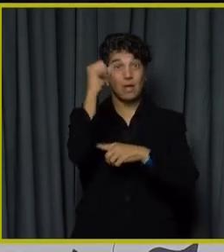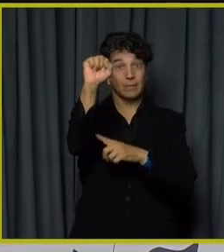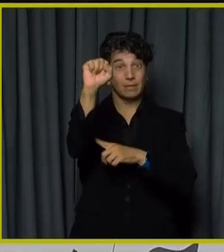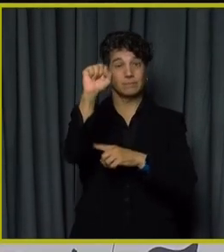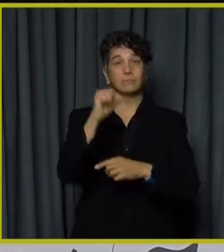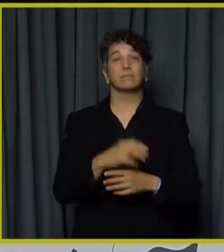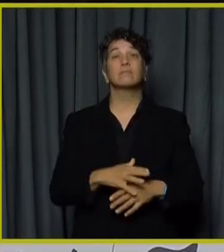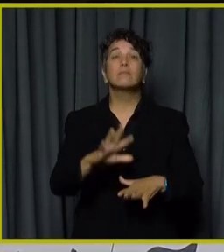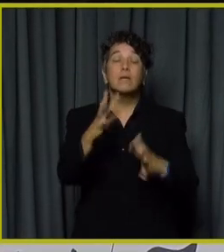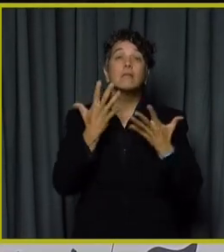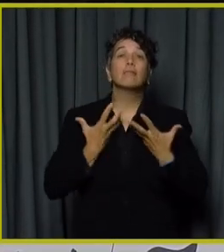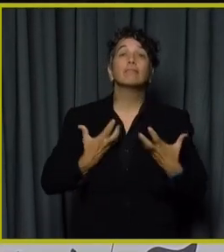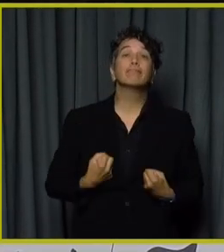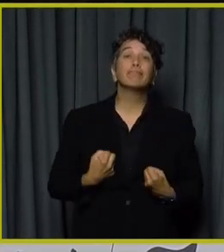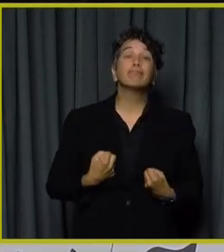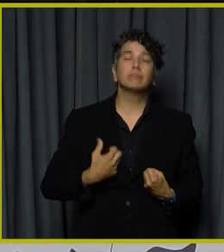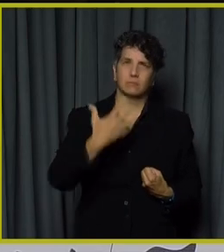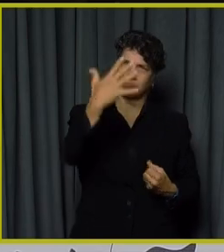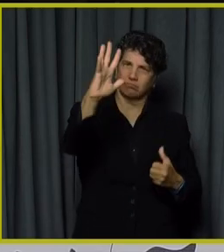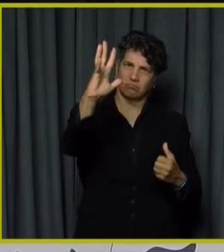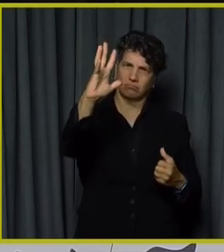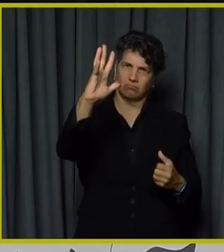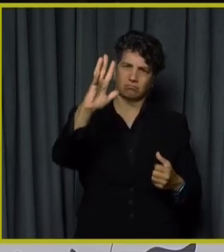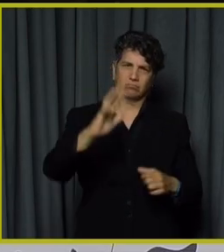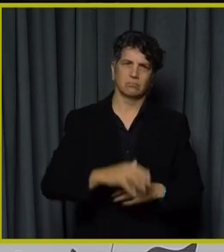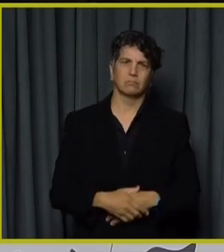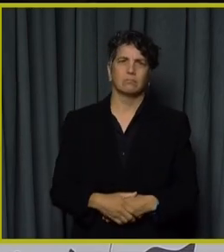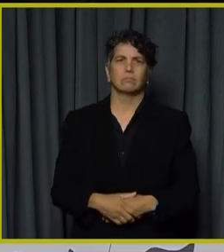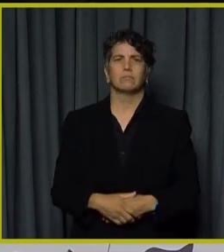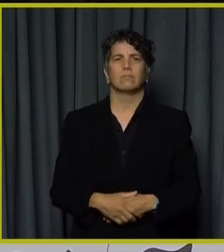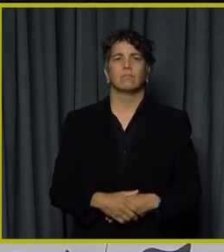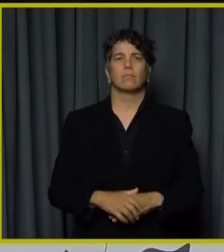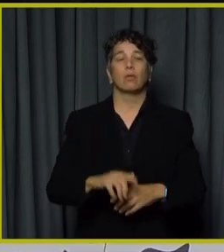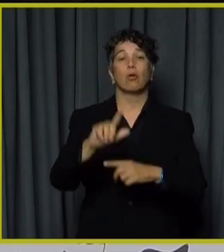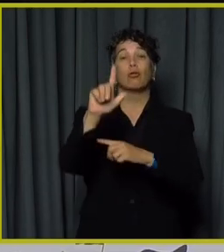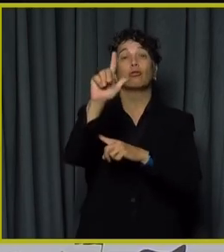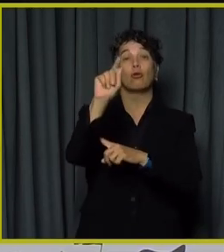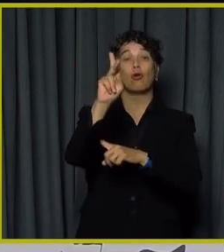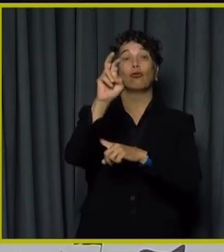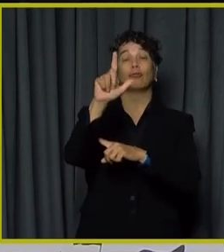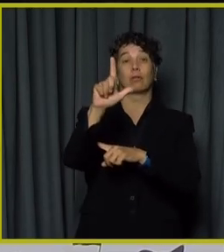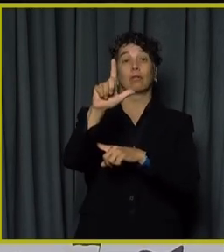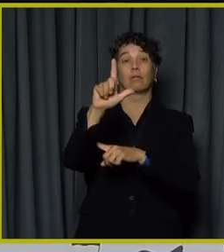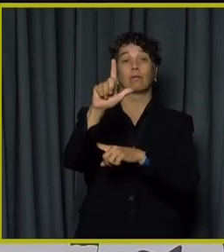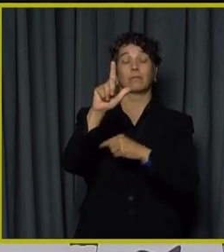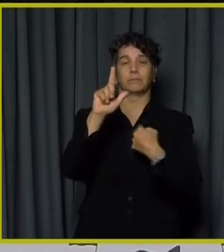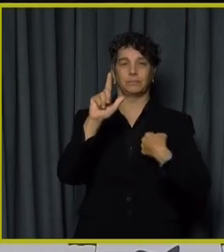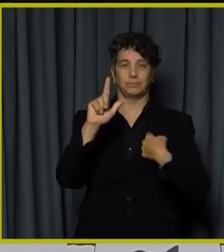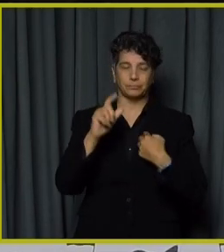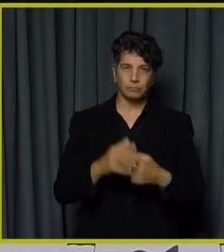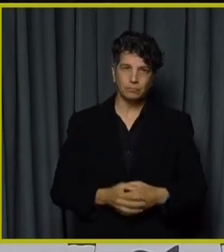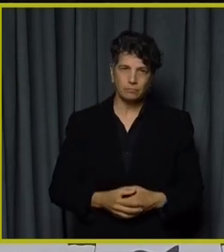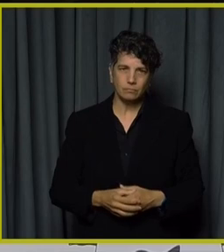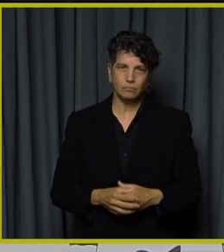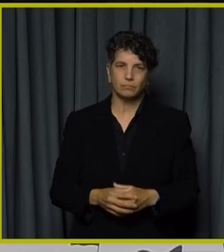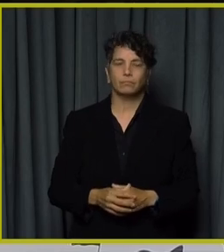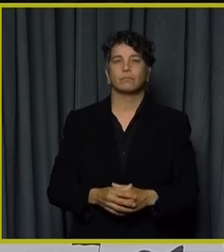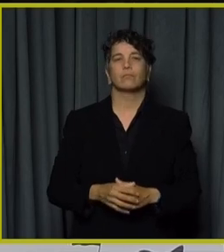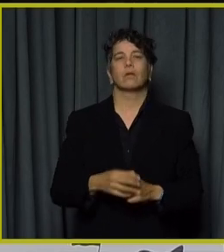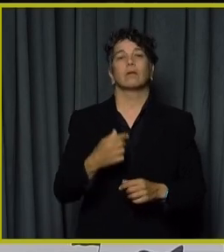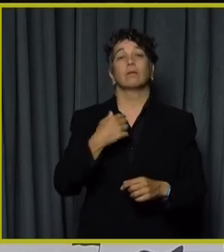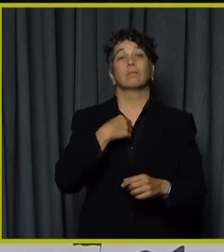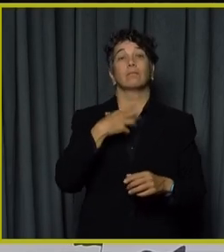My name is Laurel Ashton, and I'm the organizing director with Repairs of the Breach and the Poor People's Campaign, a national call for moral